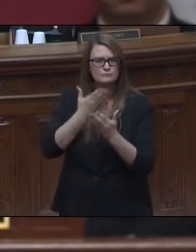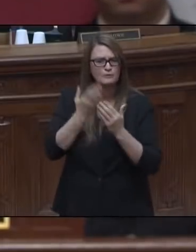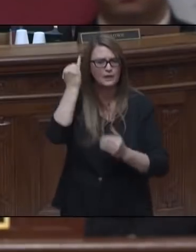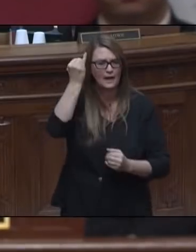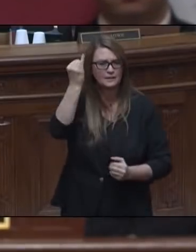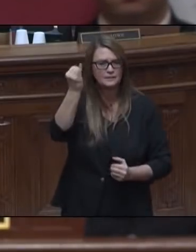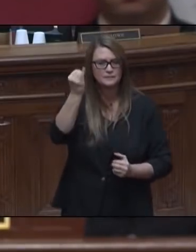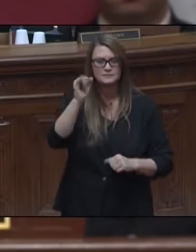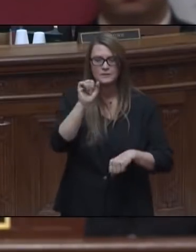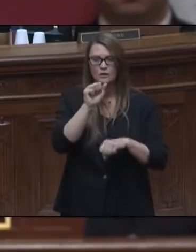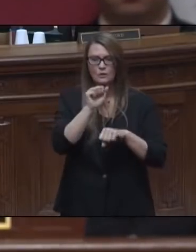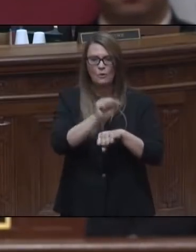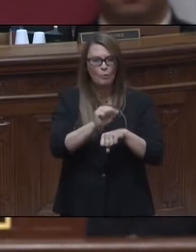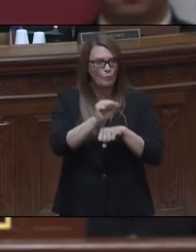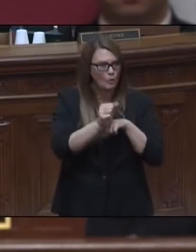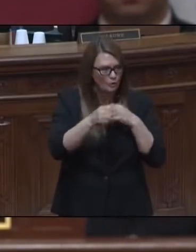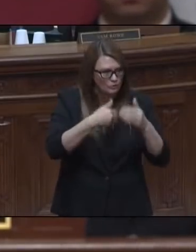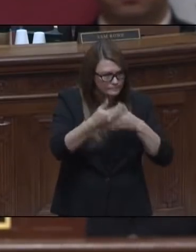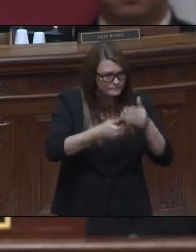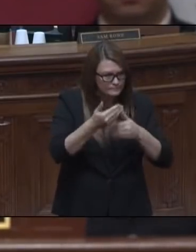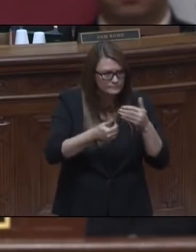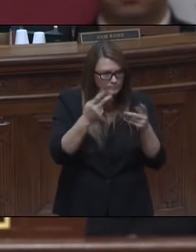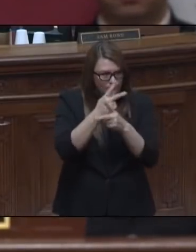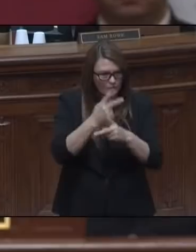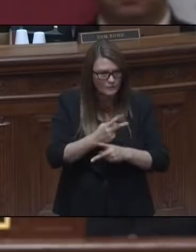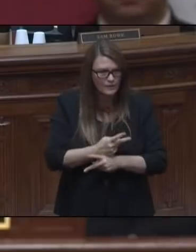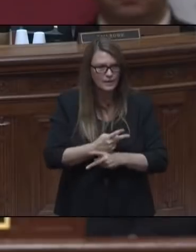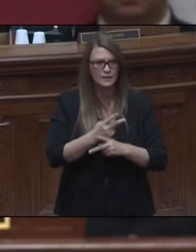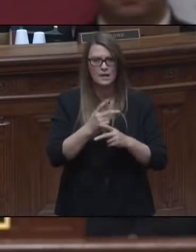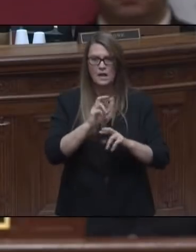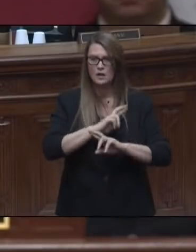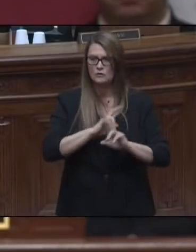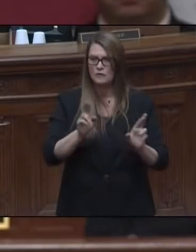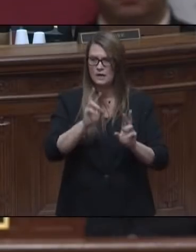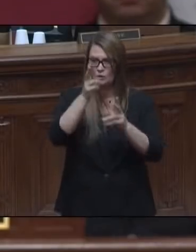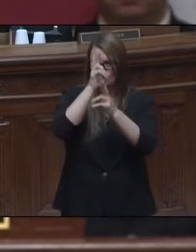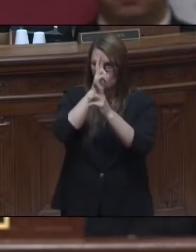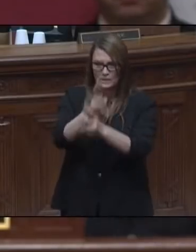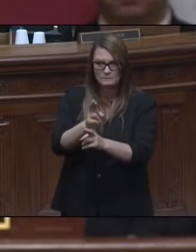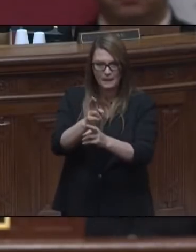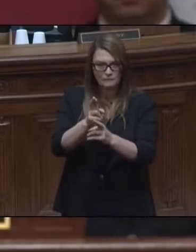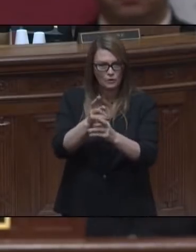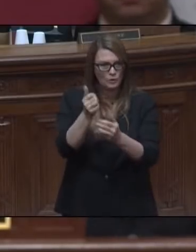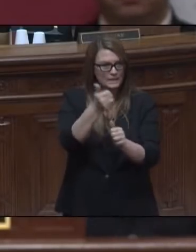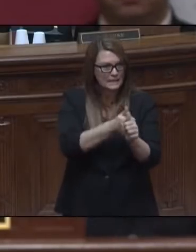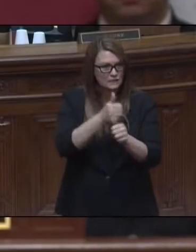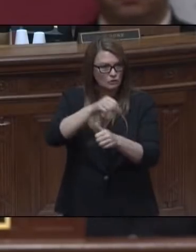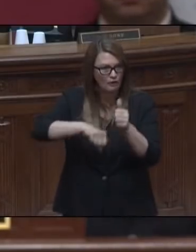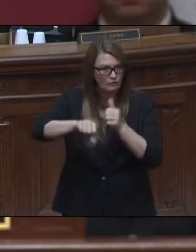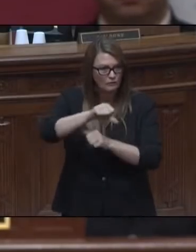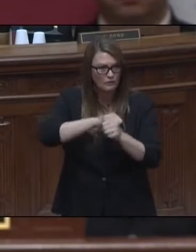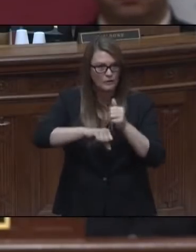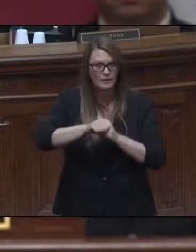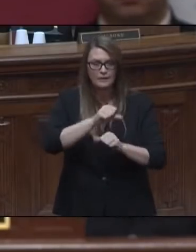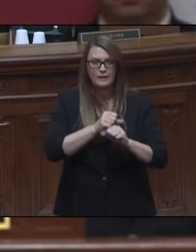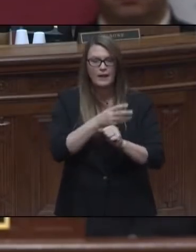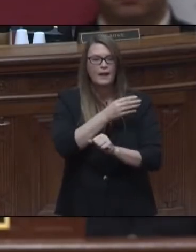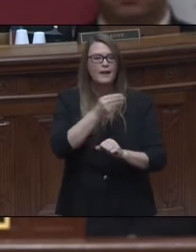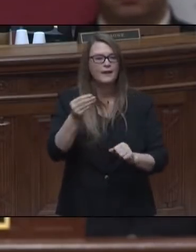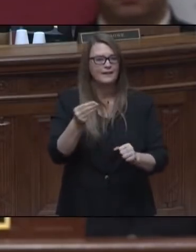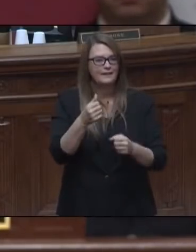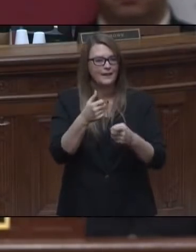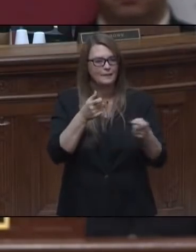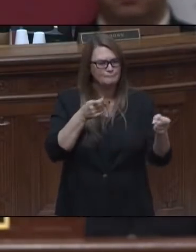to work through all the good ideas. We need to be super respectful to one another, and we need absolutely